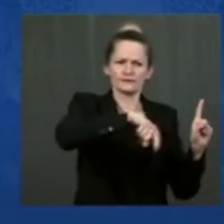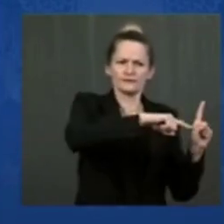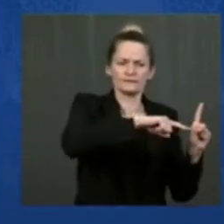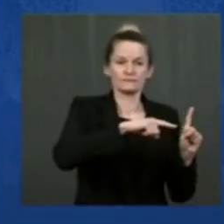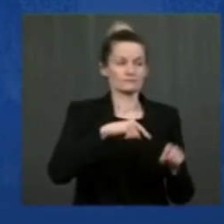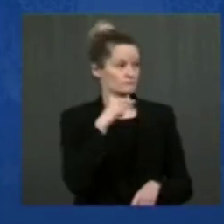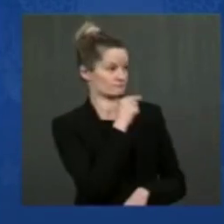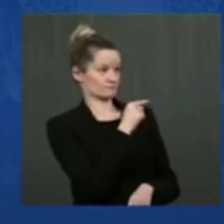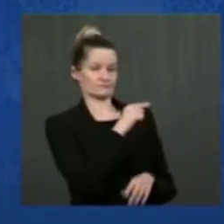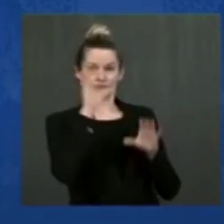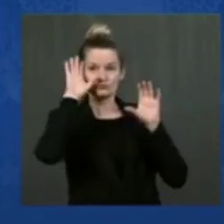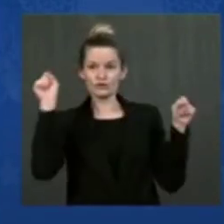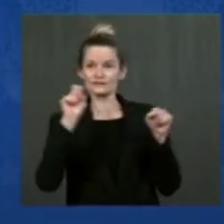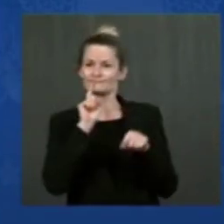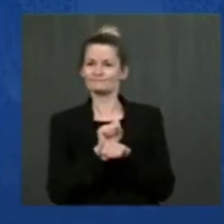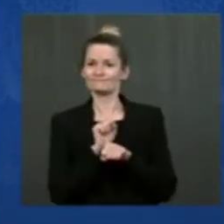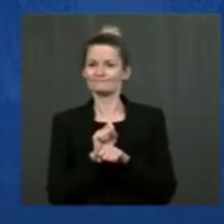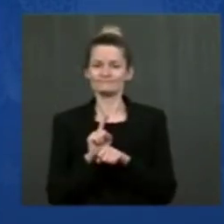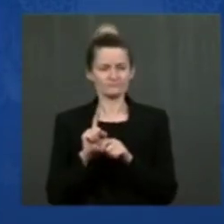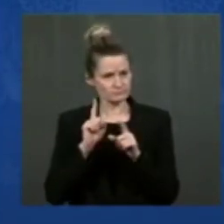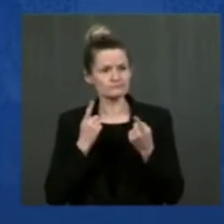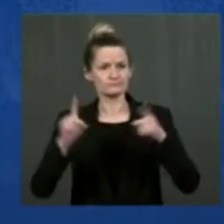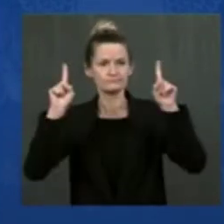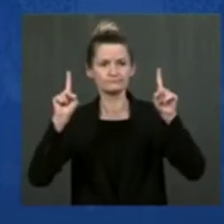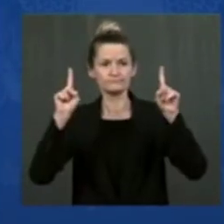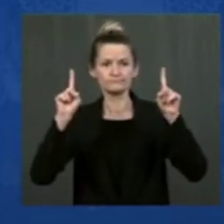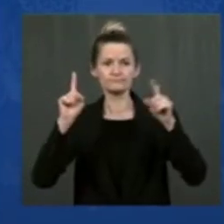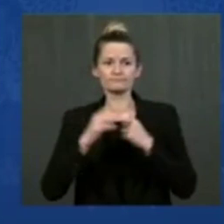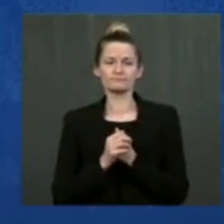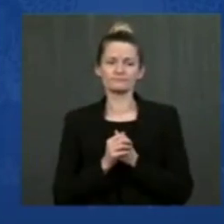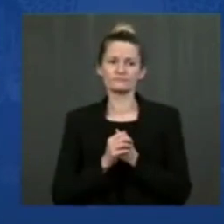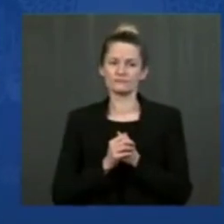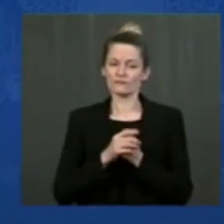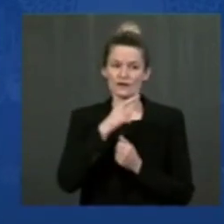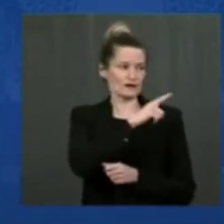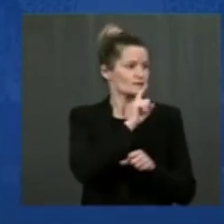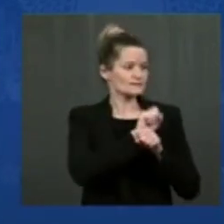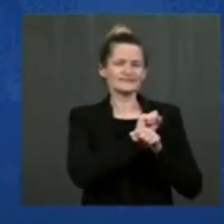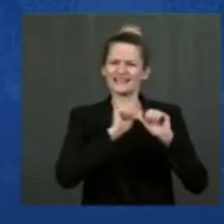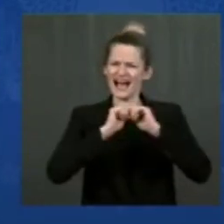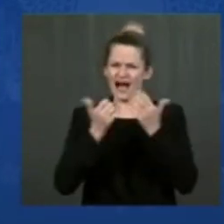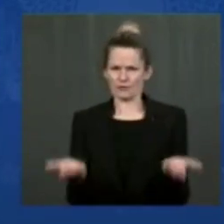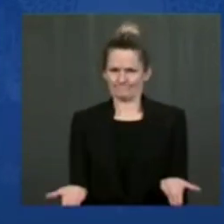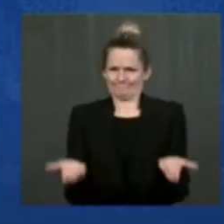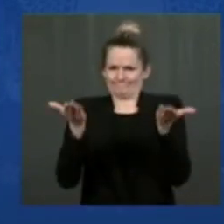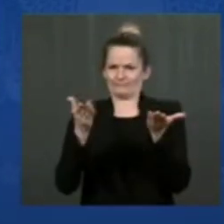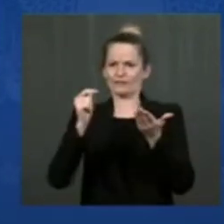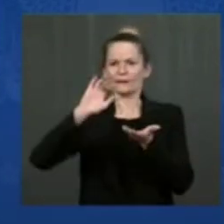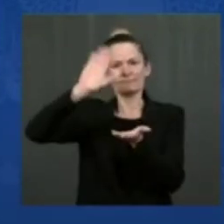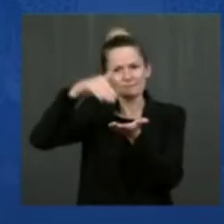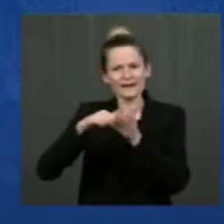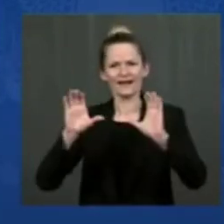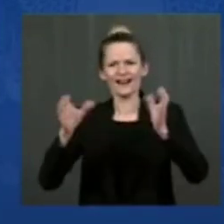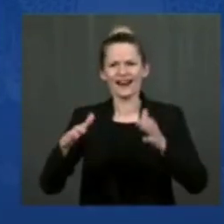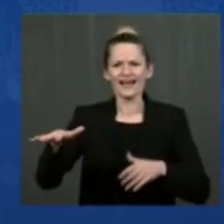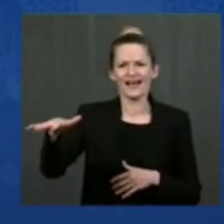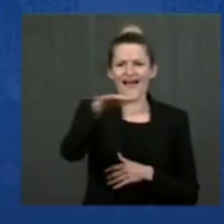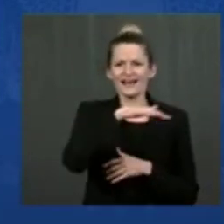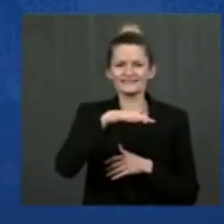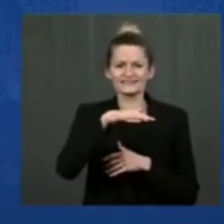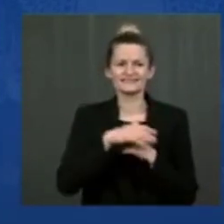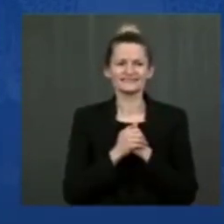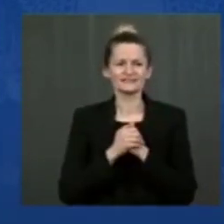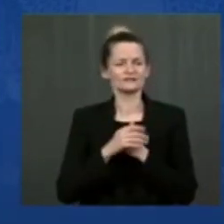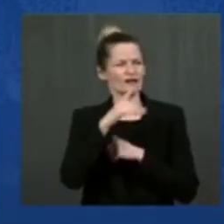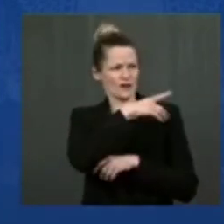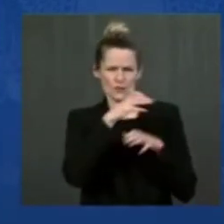because that's how unions built the middle class, and that's what we're going to keep doing. And that's why we celebrate Labor